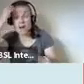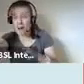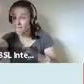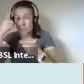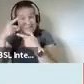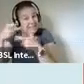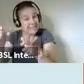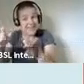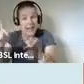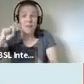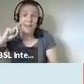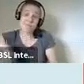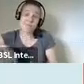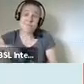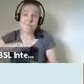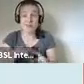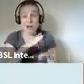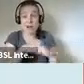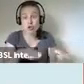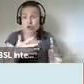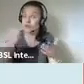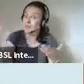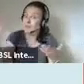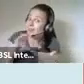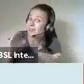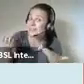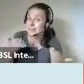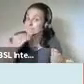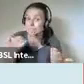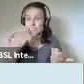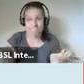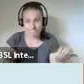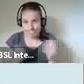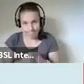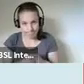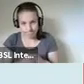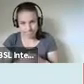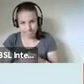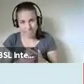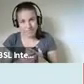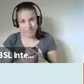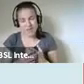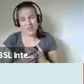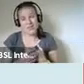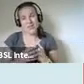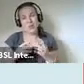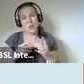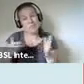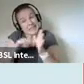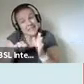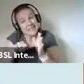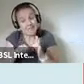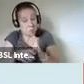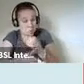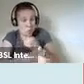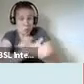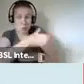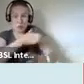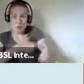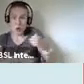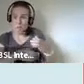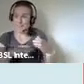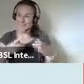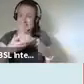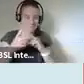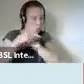children. Inclusive quality ECD helps compensate for the disadvantages at home. And so many young children are